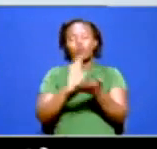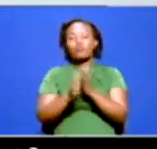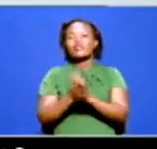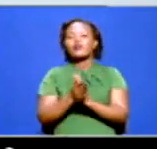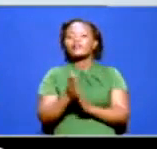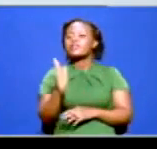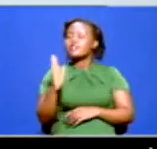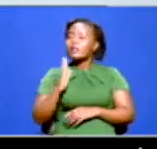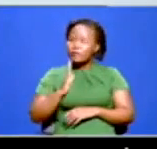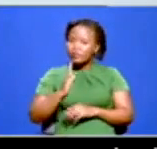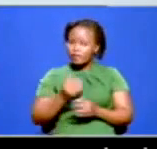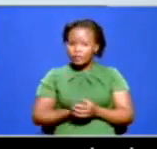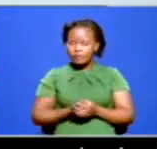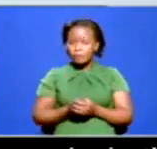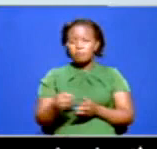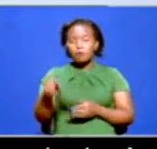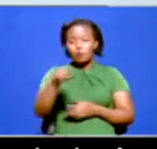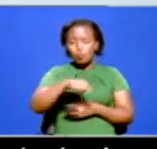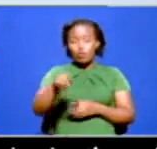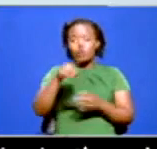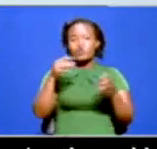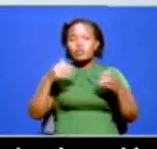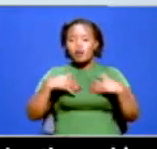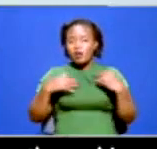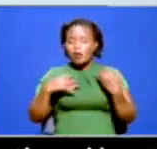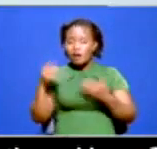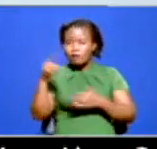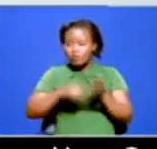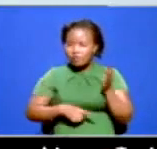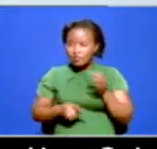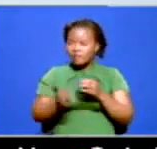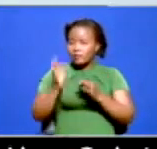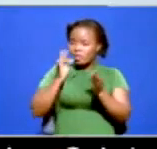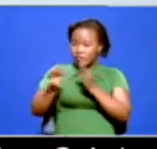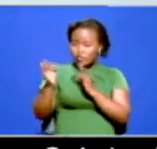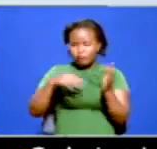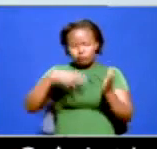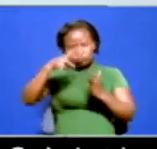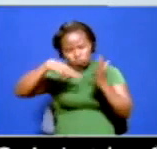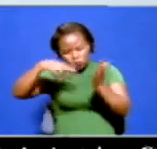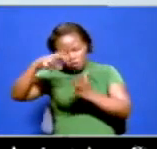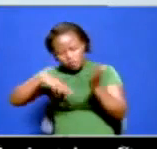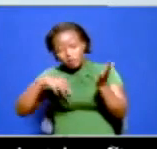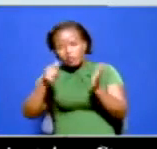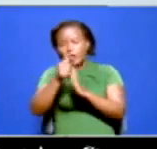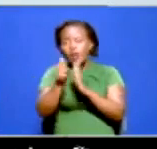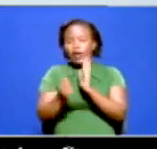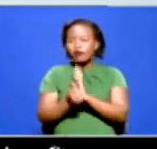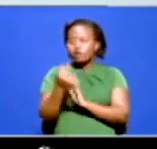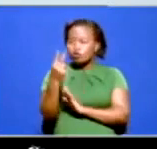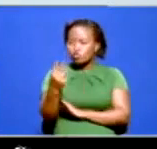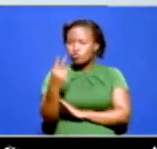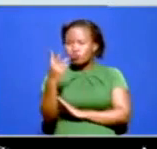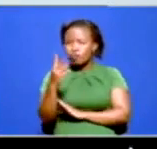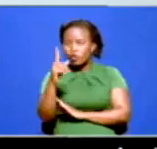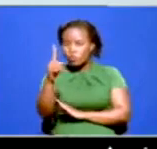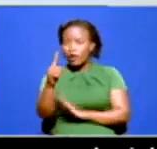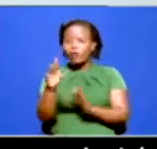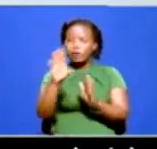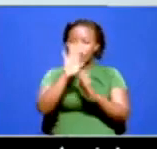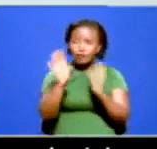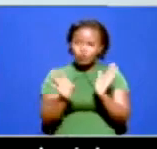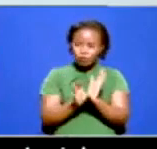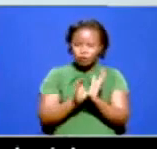There is a sense as well that if you read Article 241 of the Constitution,